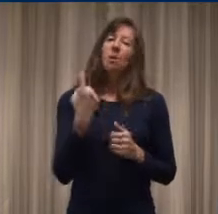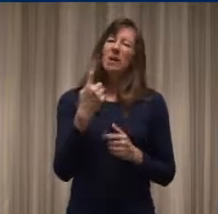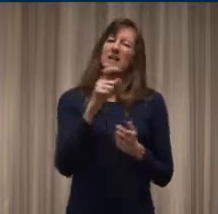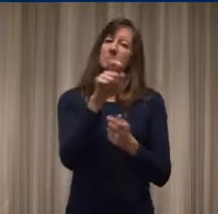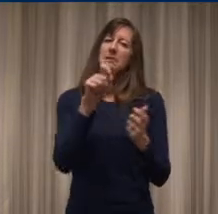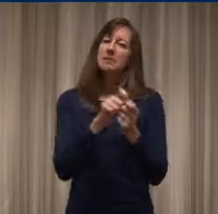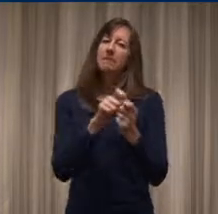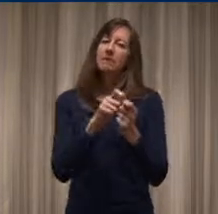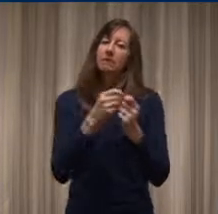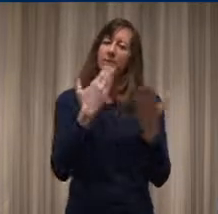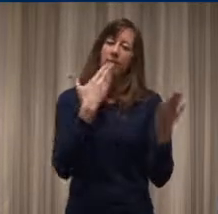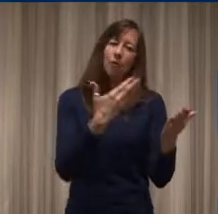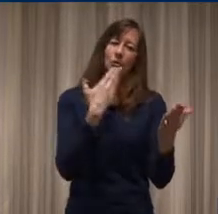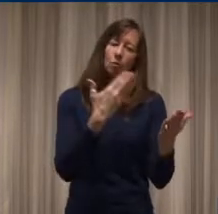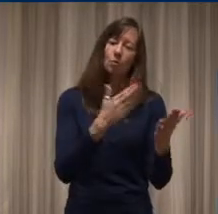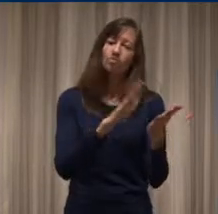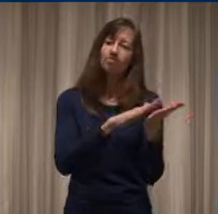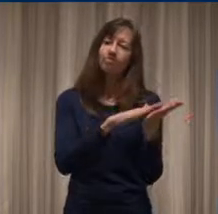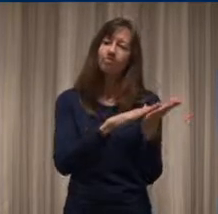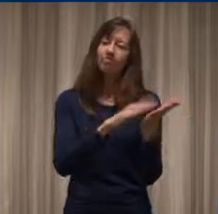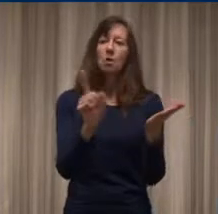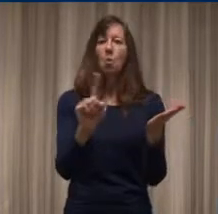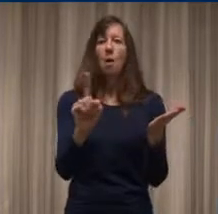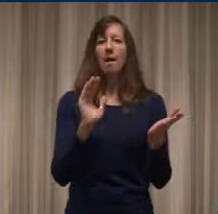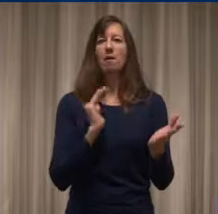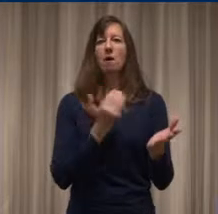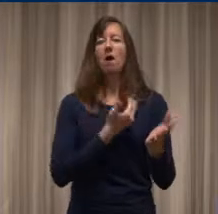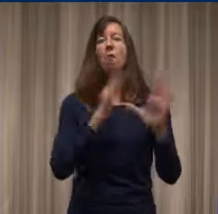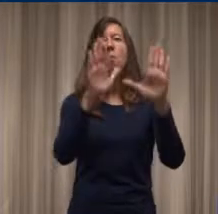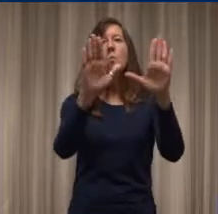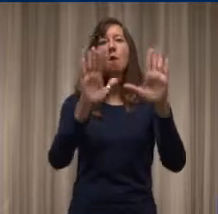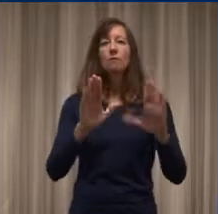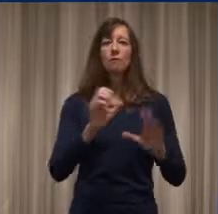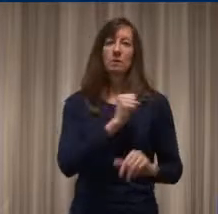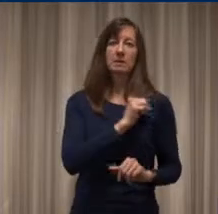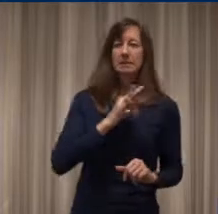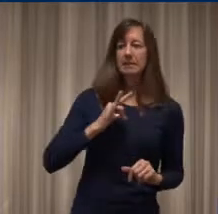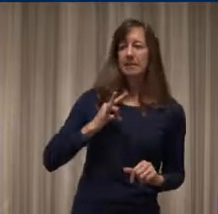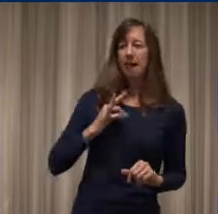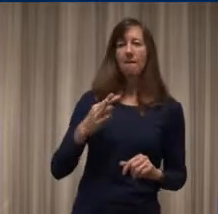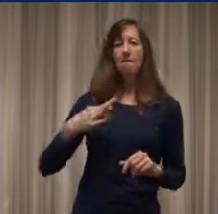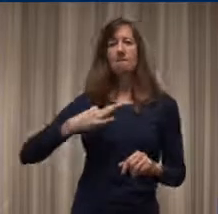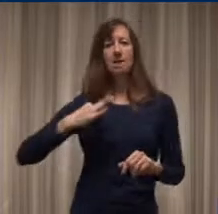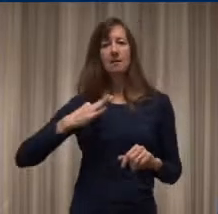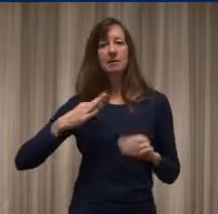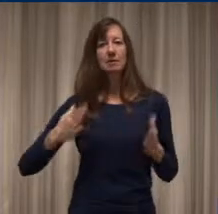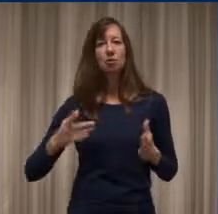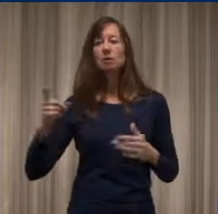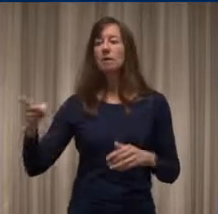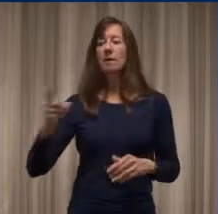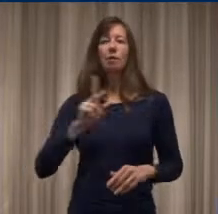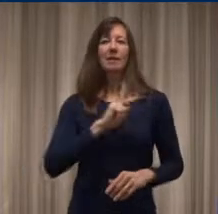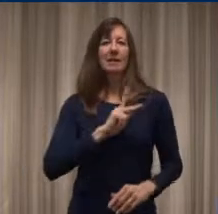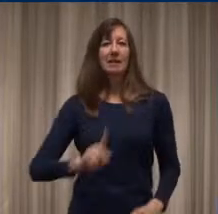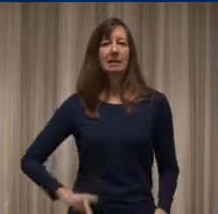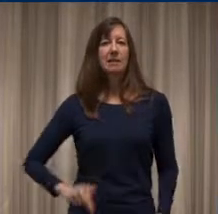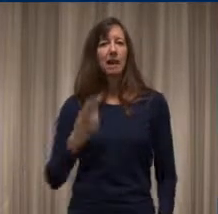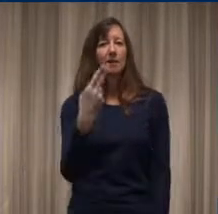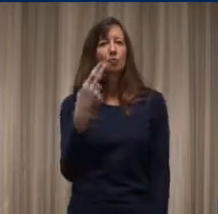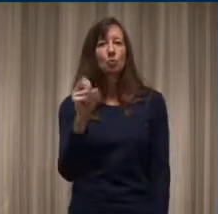the tremendous staff and volunteers at our Kingston High School point of dispensing site. Everybody